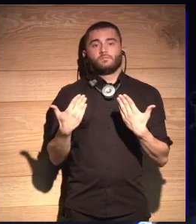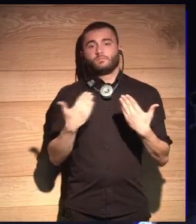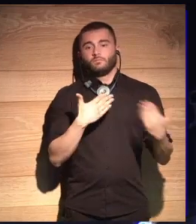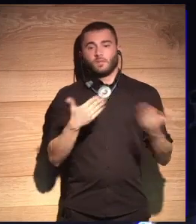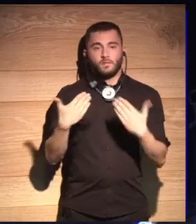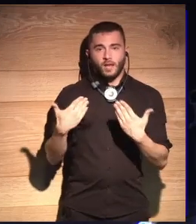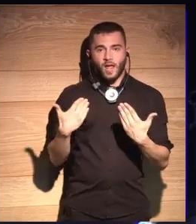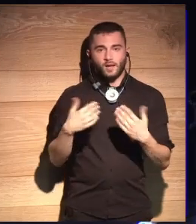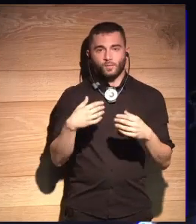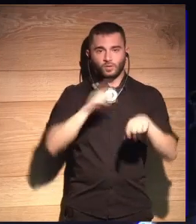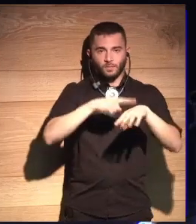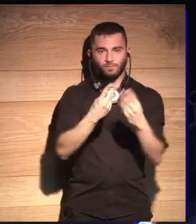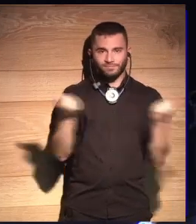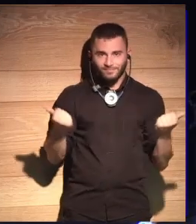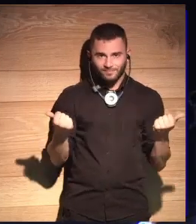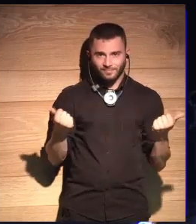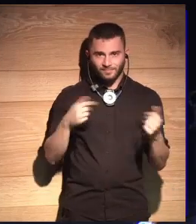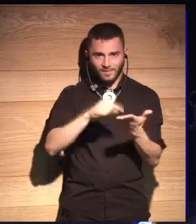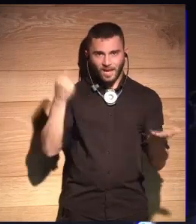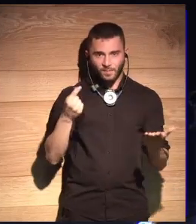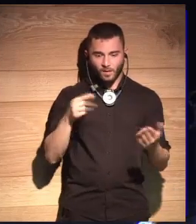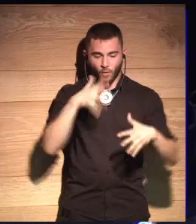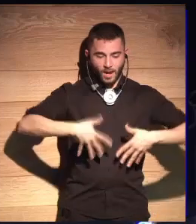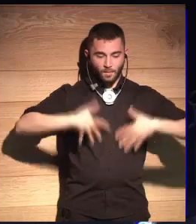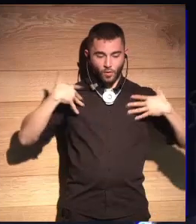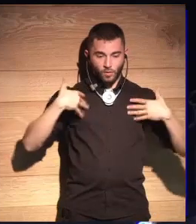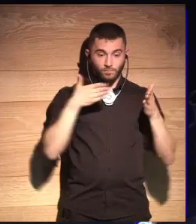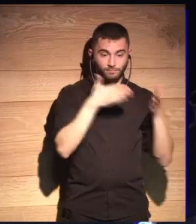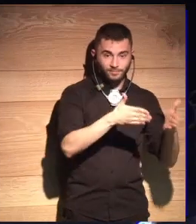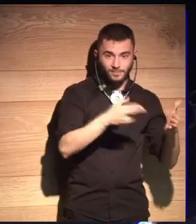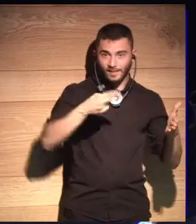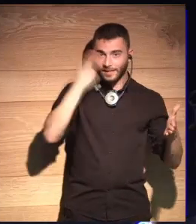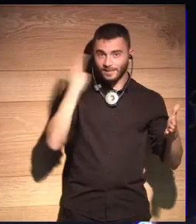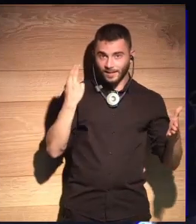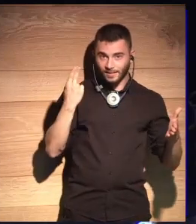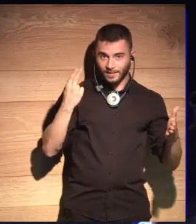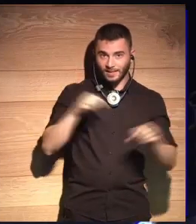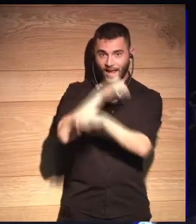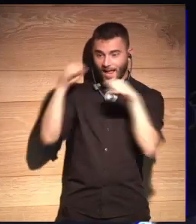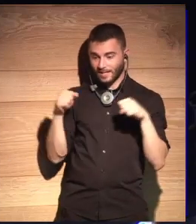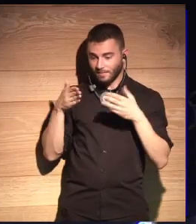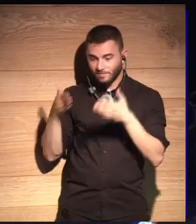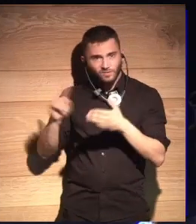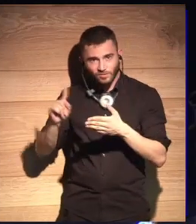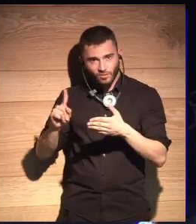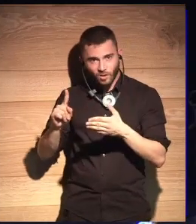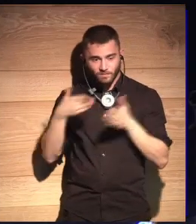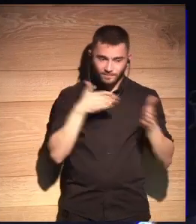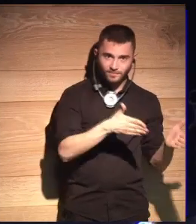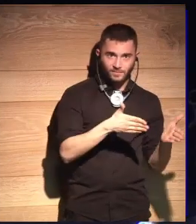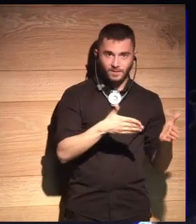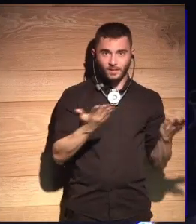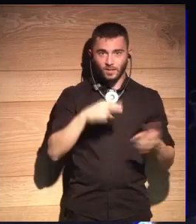emotions more than stable interests, maybe partly because stable interests aren't things that people have to the same extent any longer. But